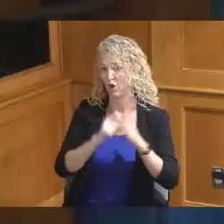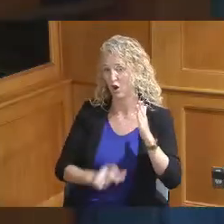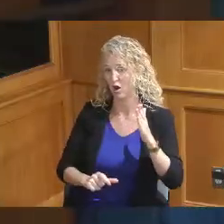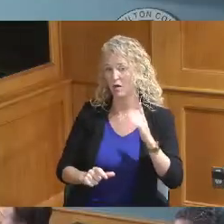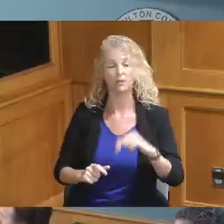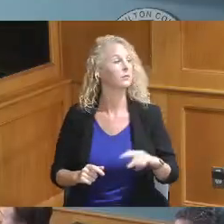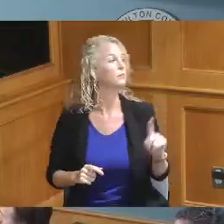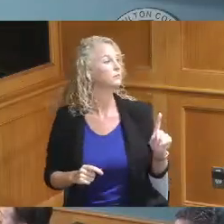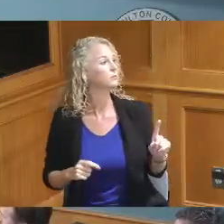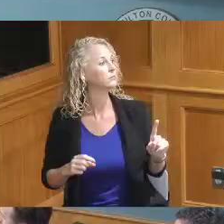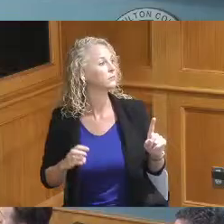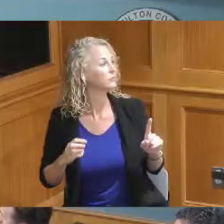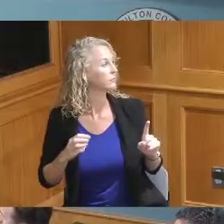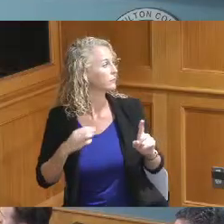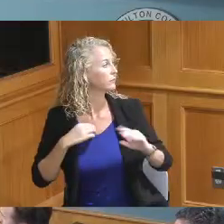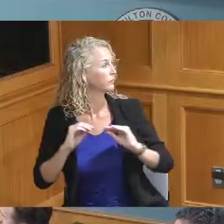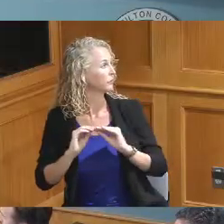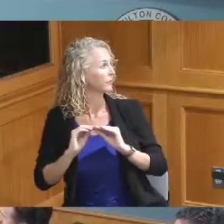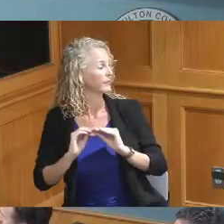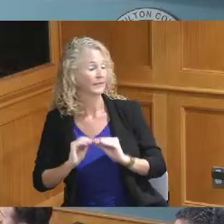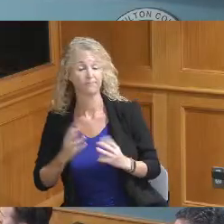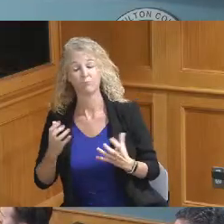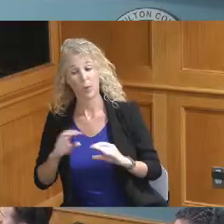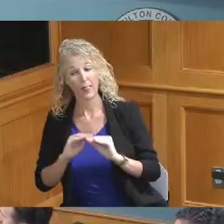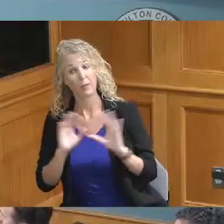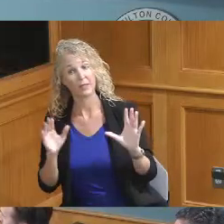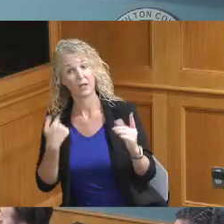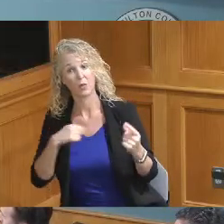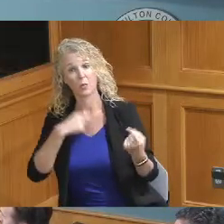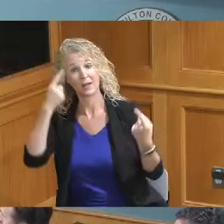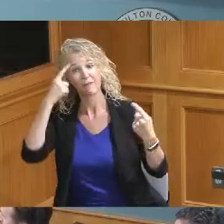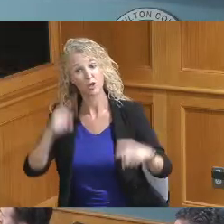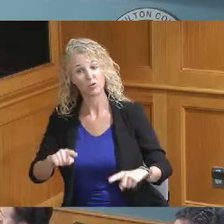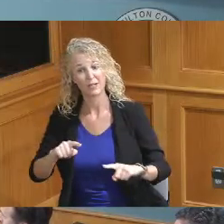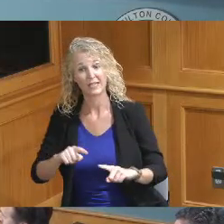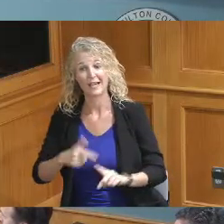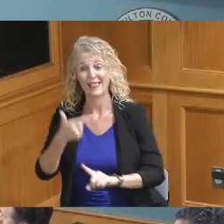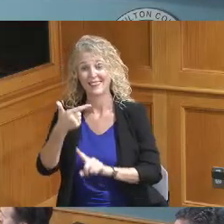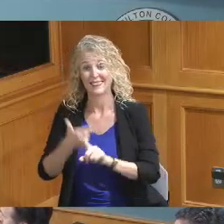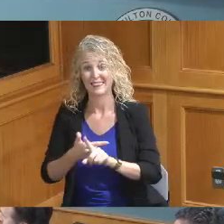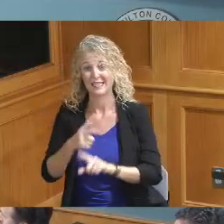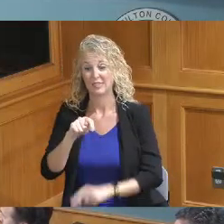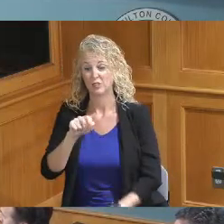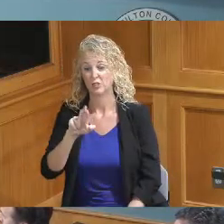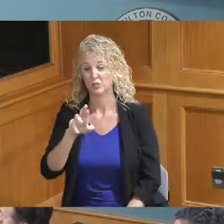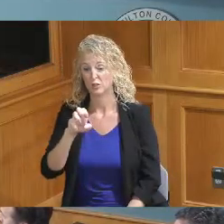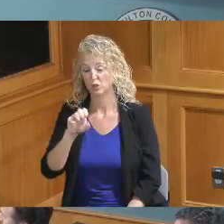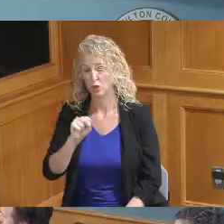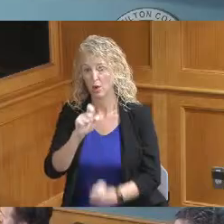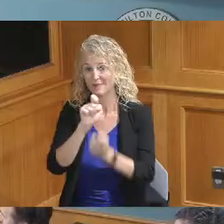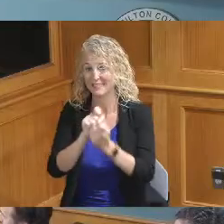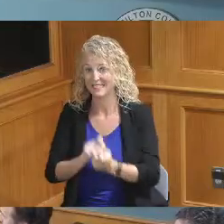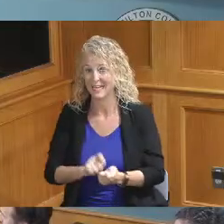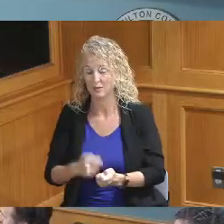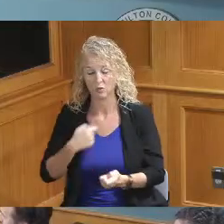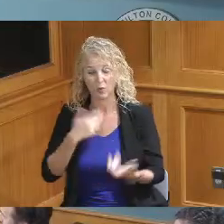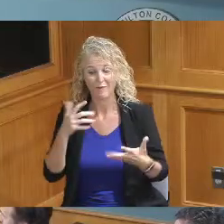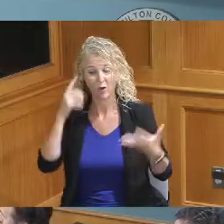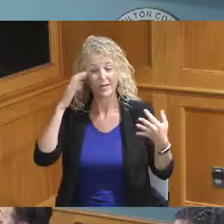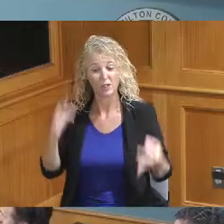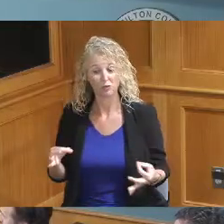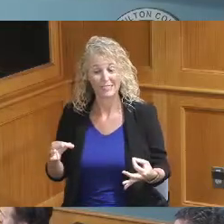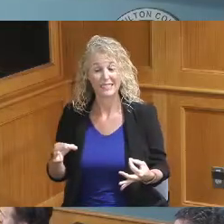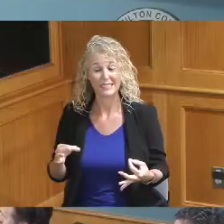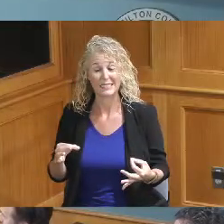Well, to be clear also, we've agreed to lease terms. We don't have the lease in front of us yet, but we have agreed to